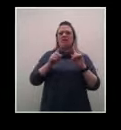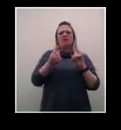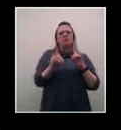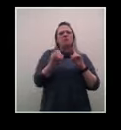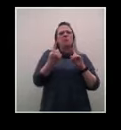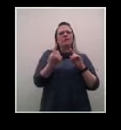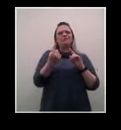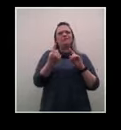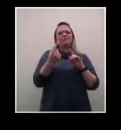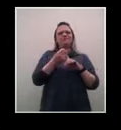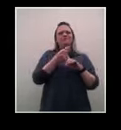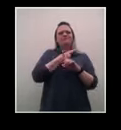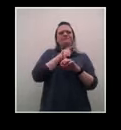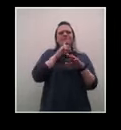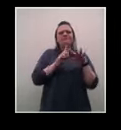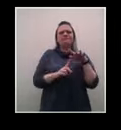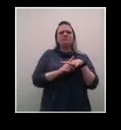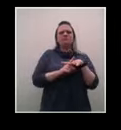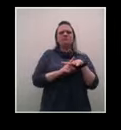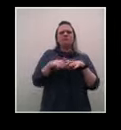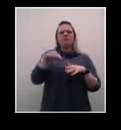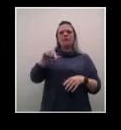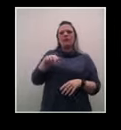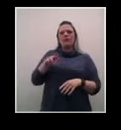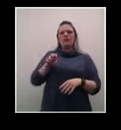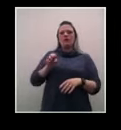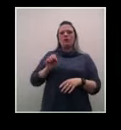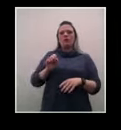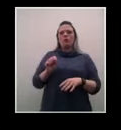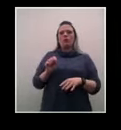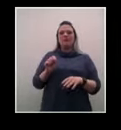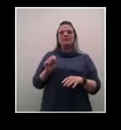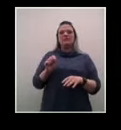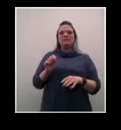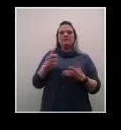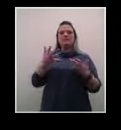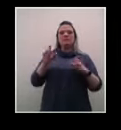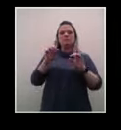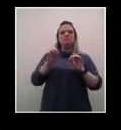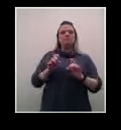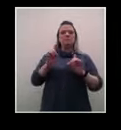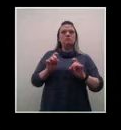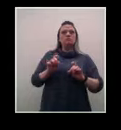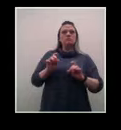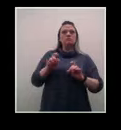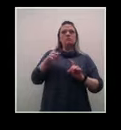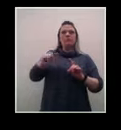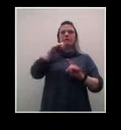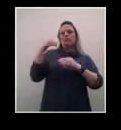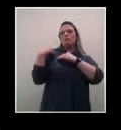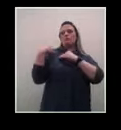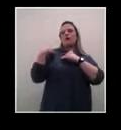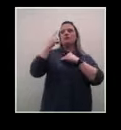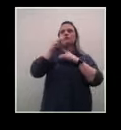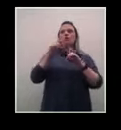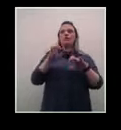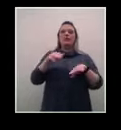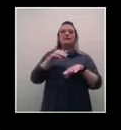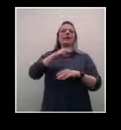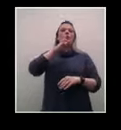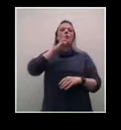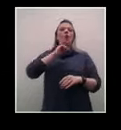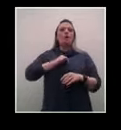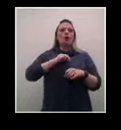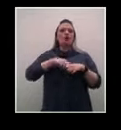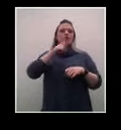up, and that we know that Quest Lab has been doing tests, because those are the ones who are responsible for doing tests at the Walmart site